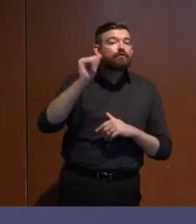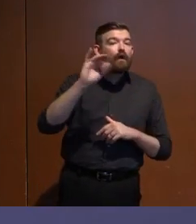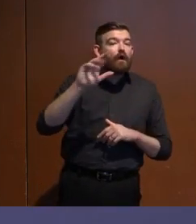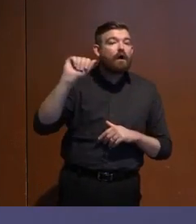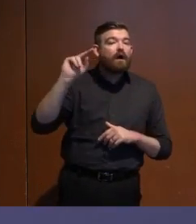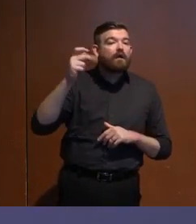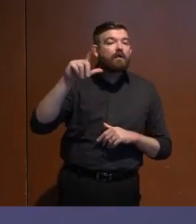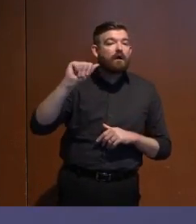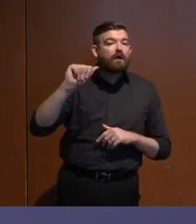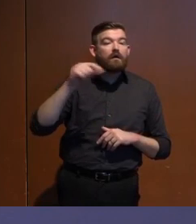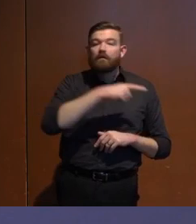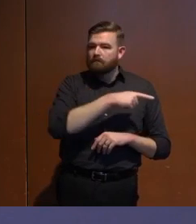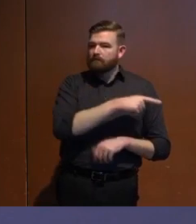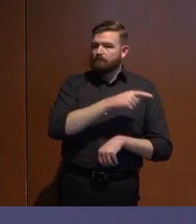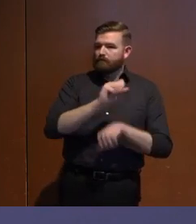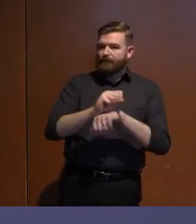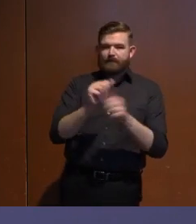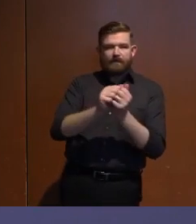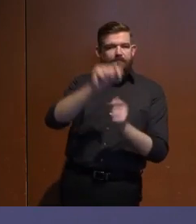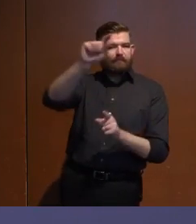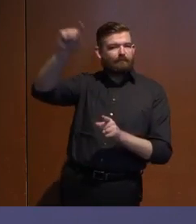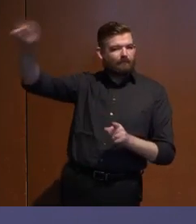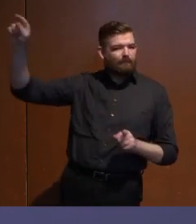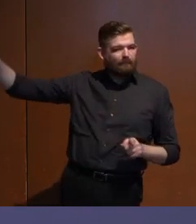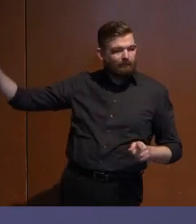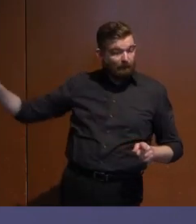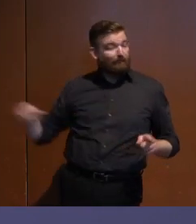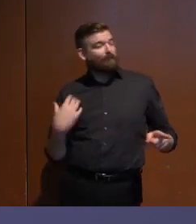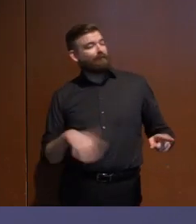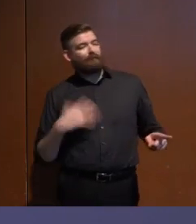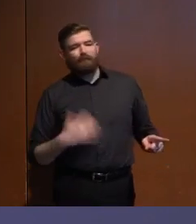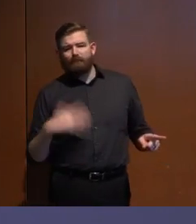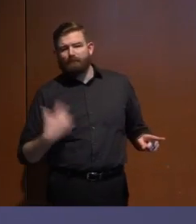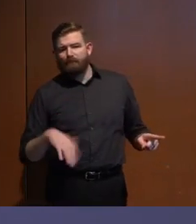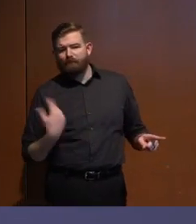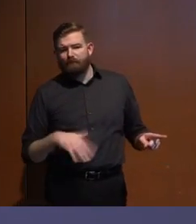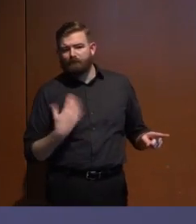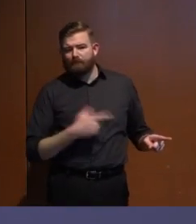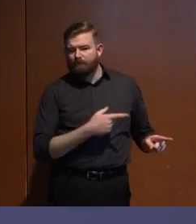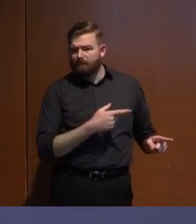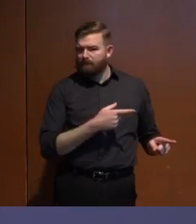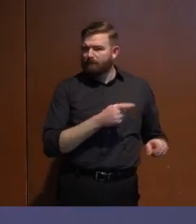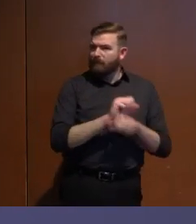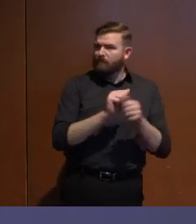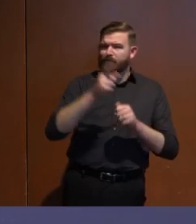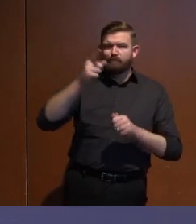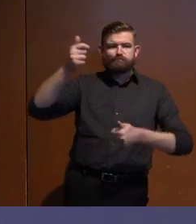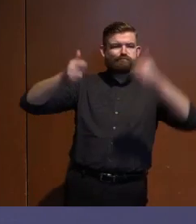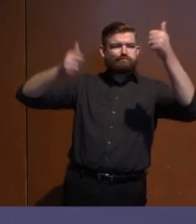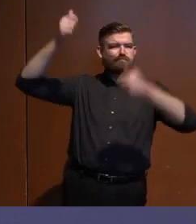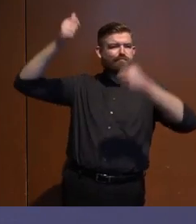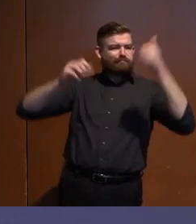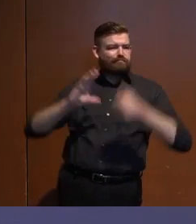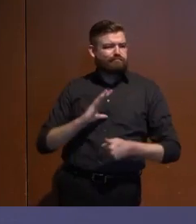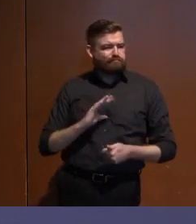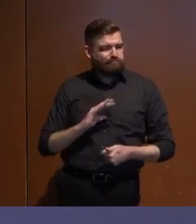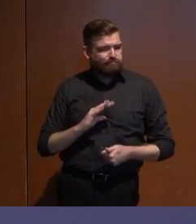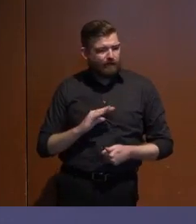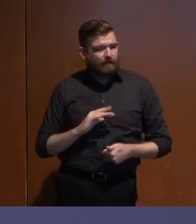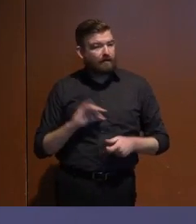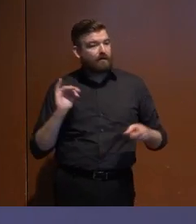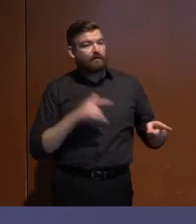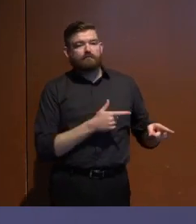thought to myself, man, that is you're known by the company you keep. That's keeping really serious company. And Beth has been our Chief Innovation Officer and